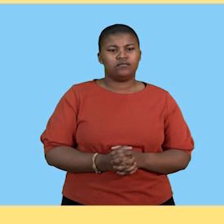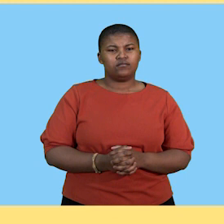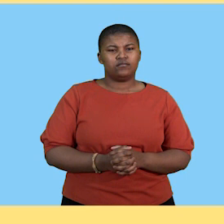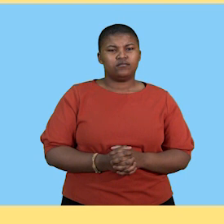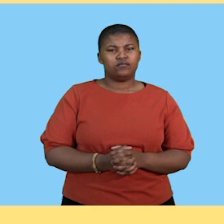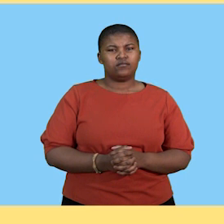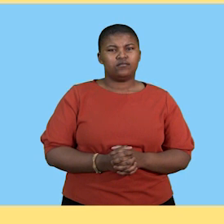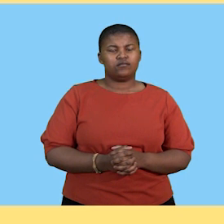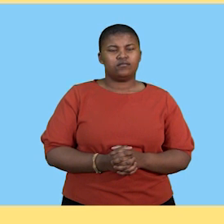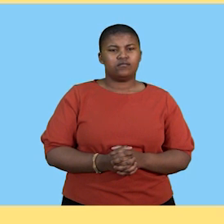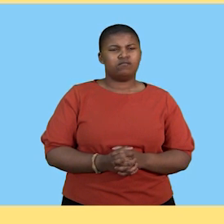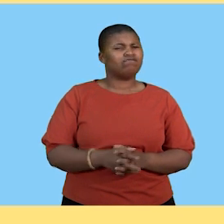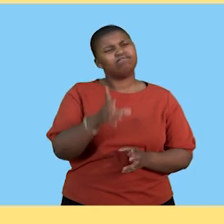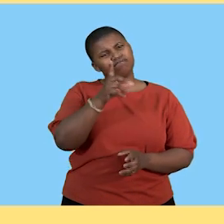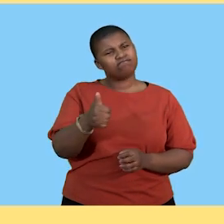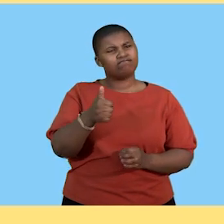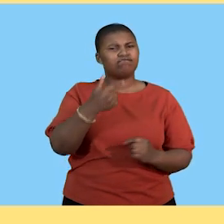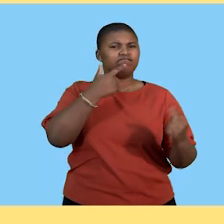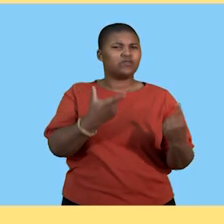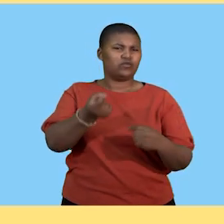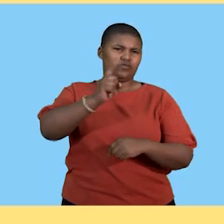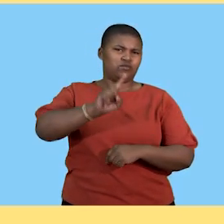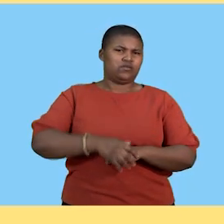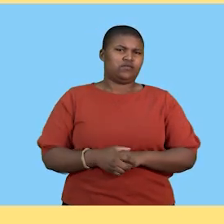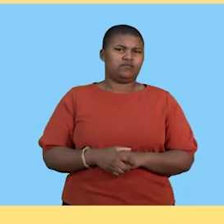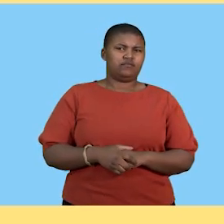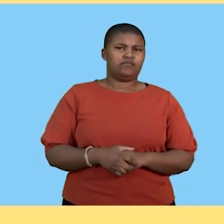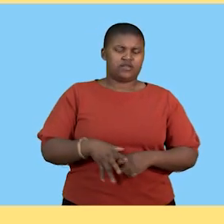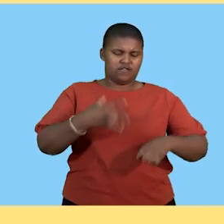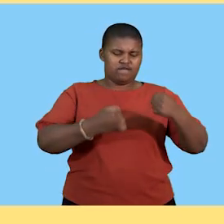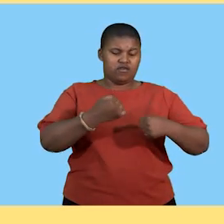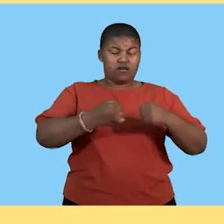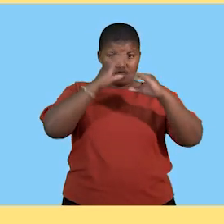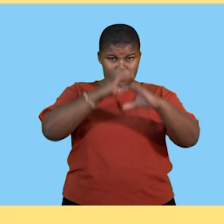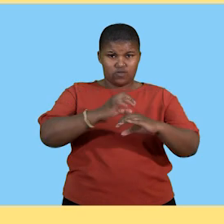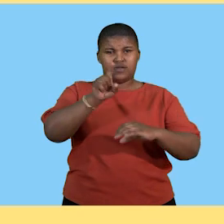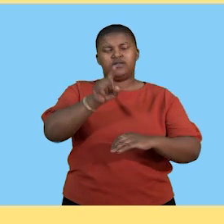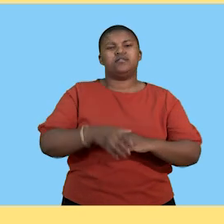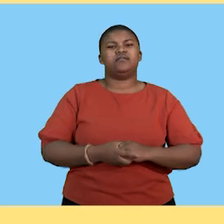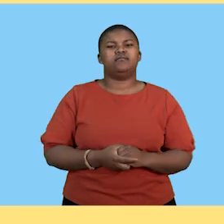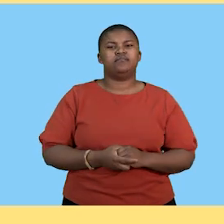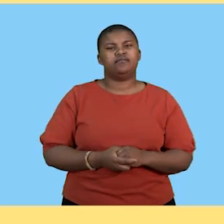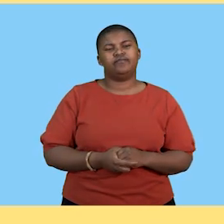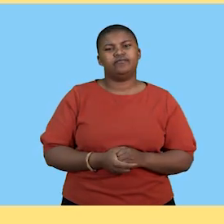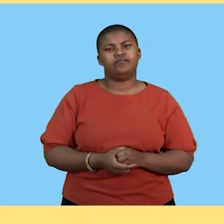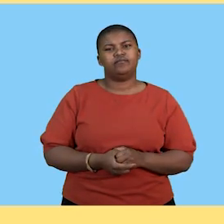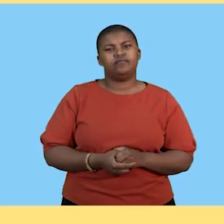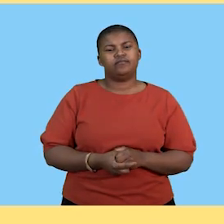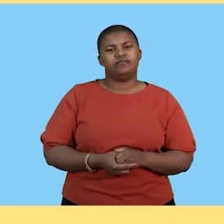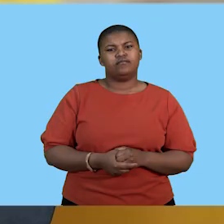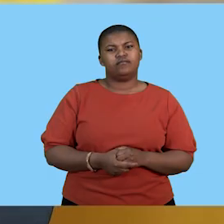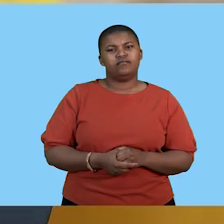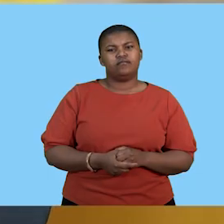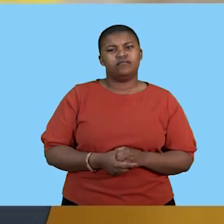next one. The next one has to do with our vehicles. It